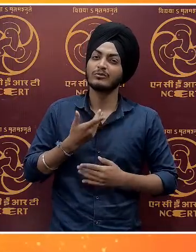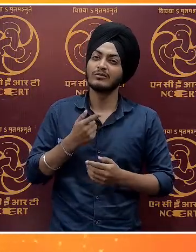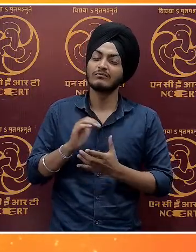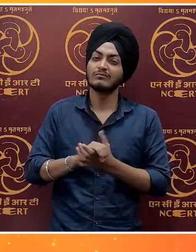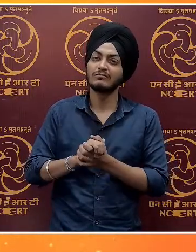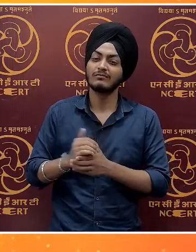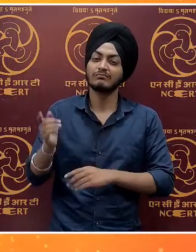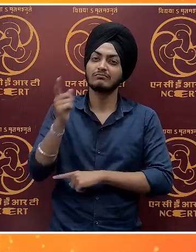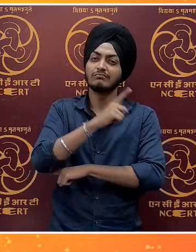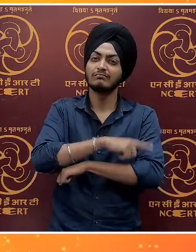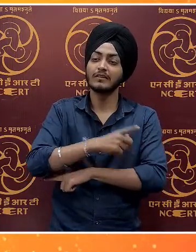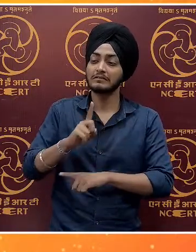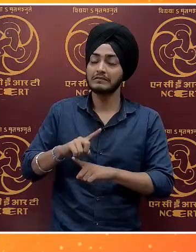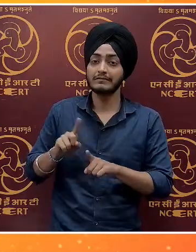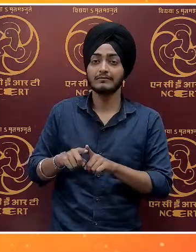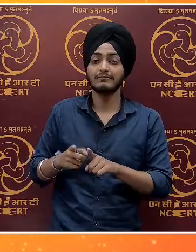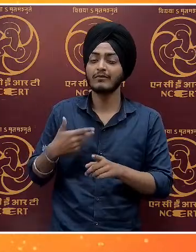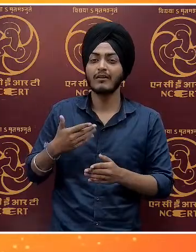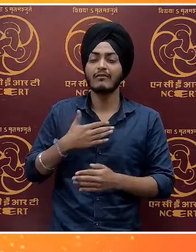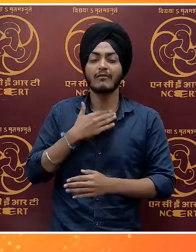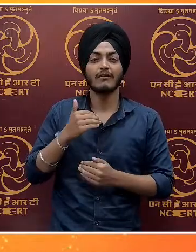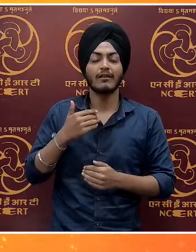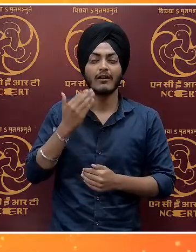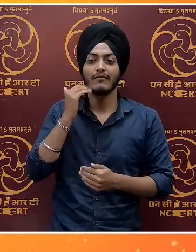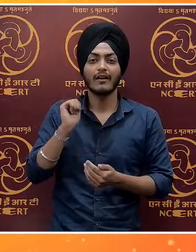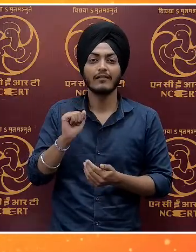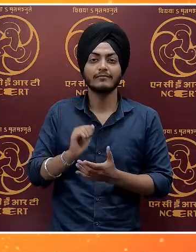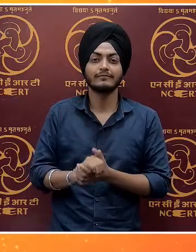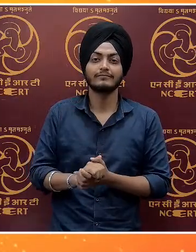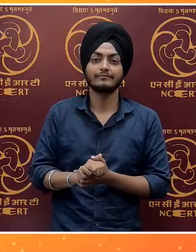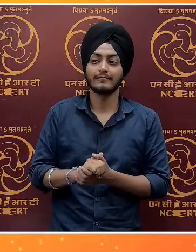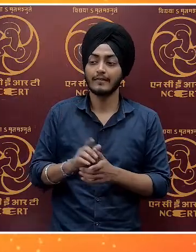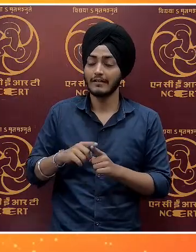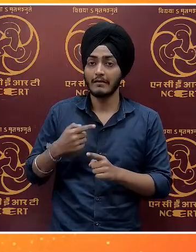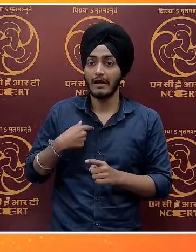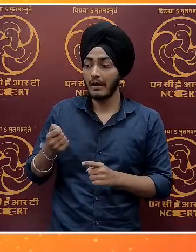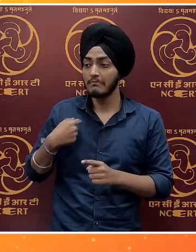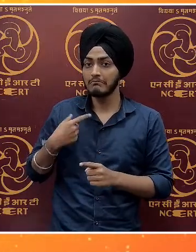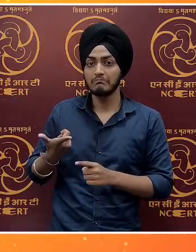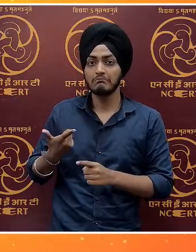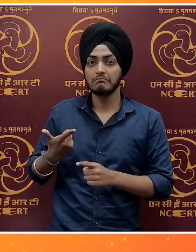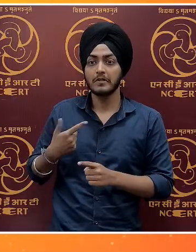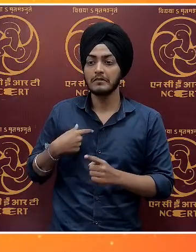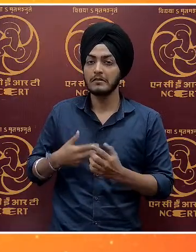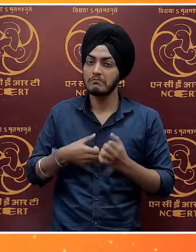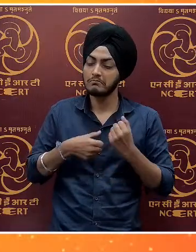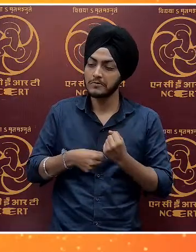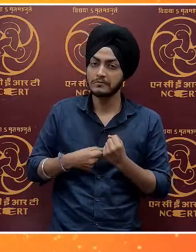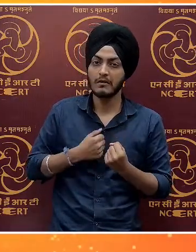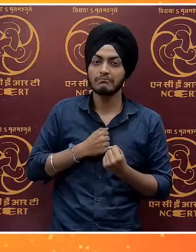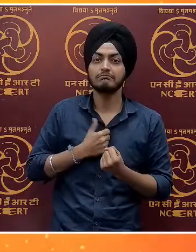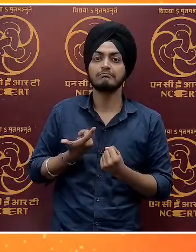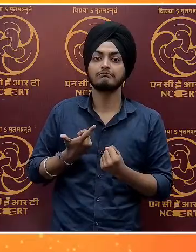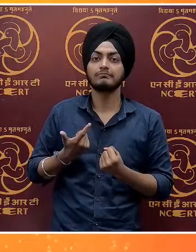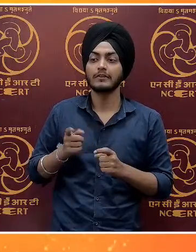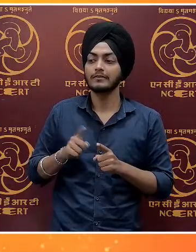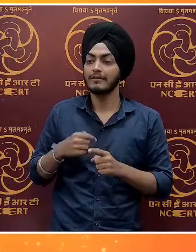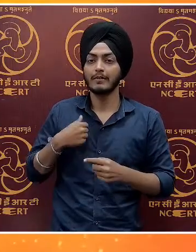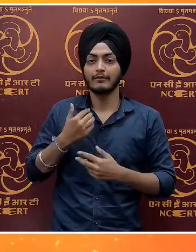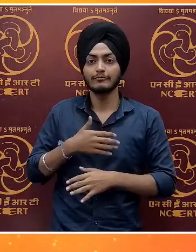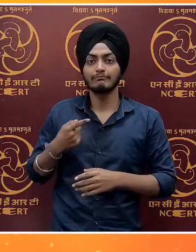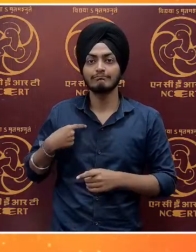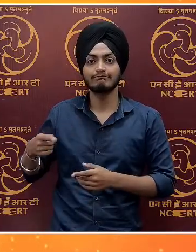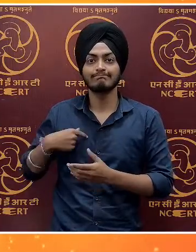our friendship. We build trust with our friends, to cherish them. They are the integral part of